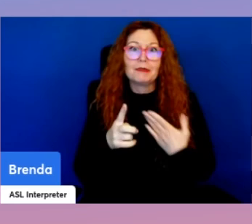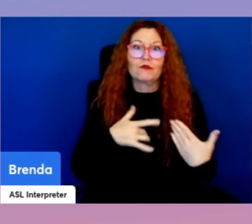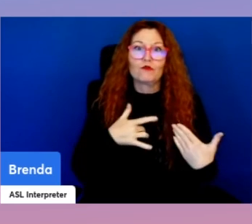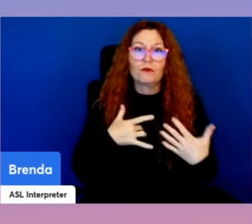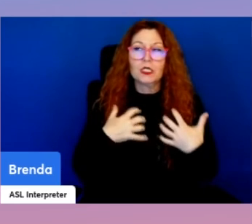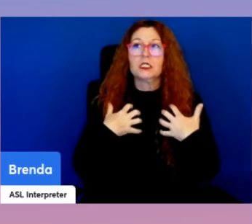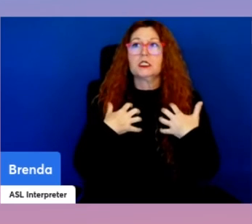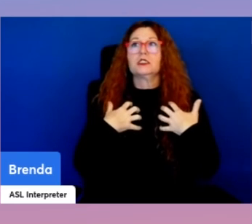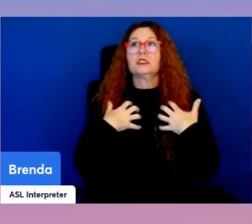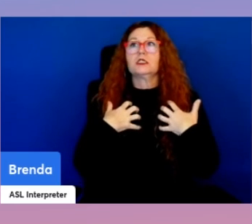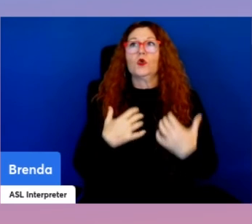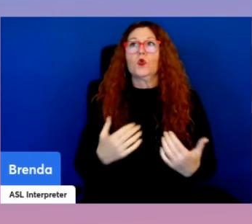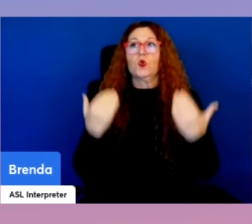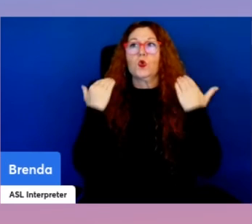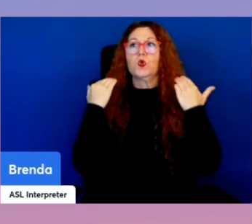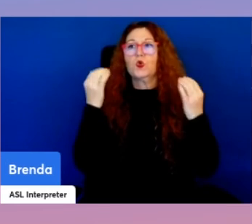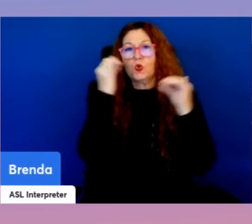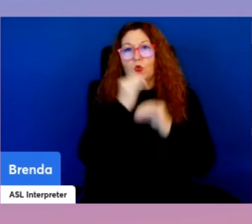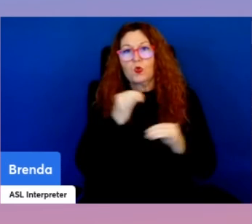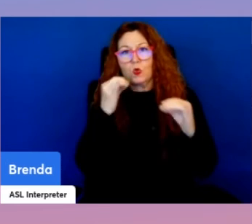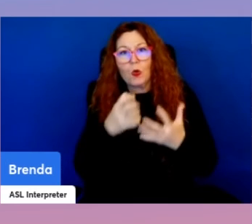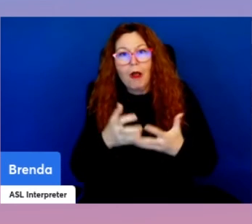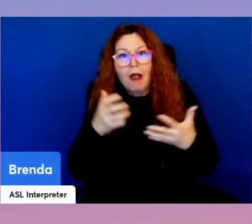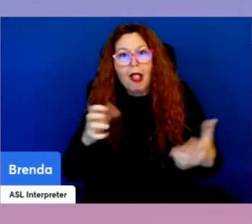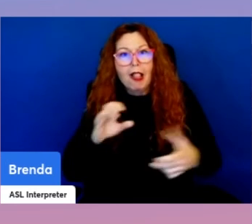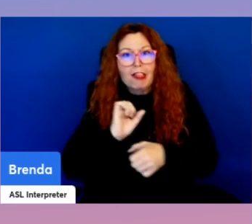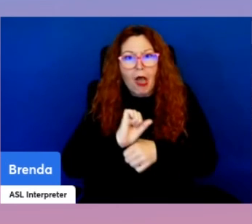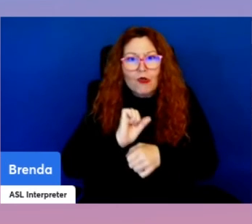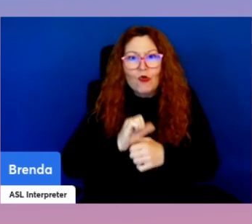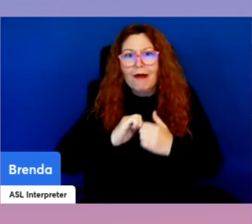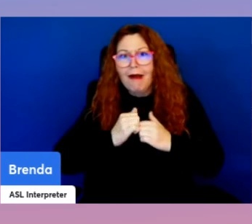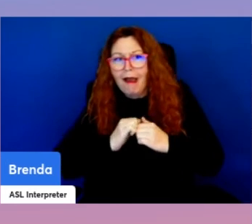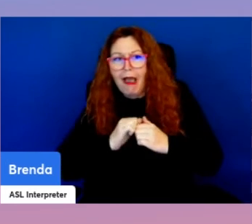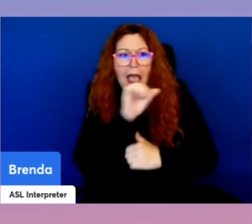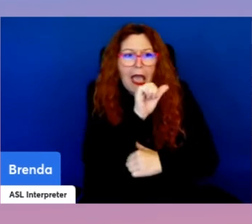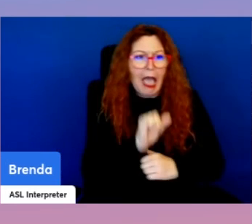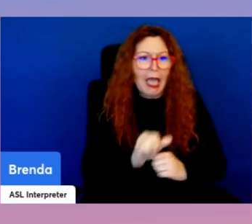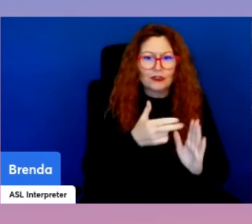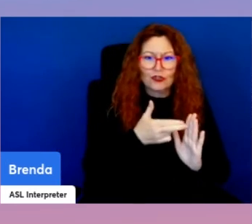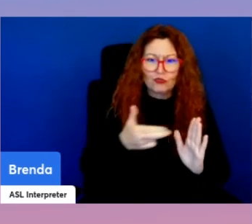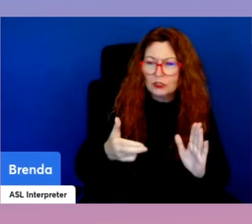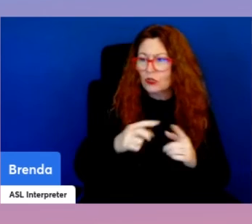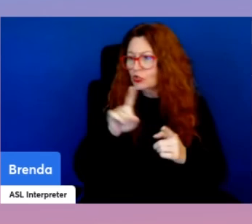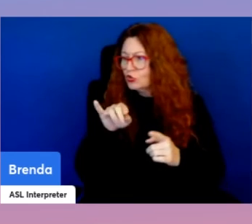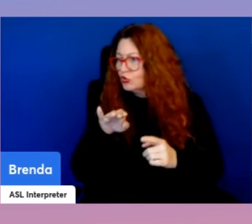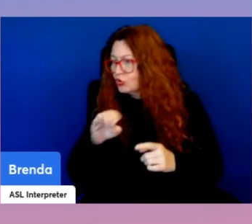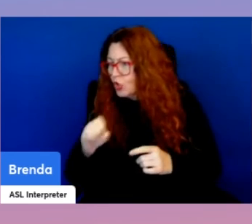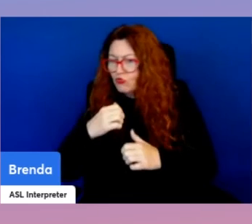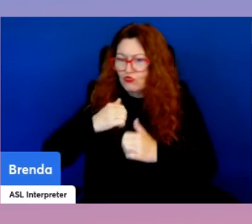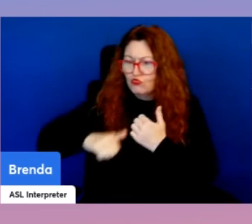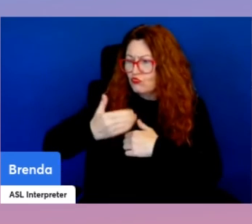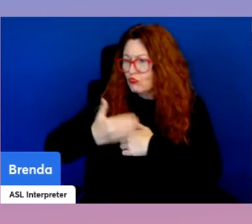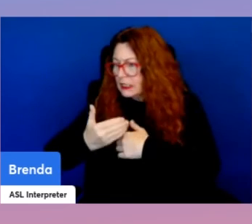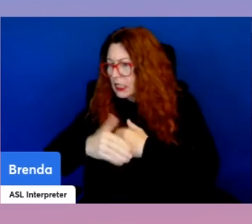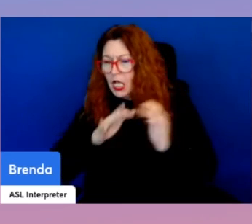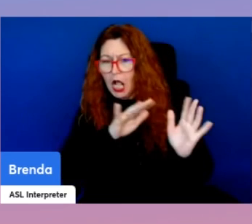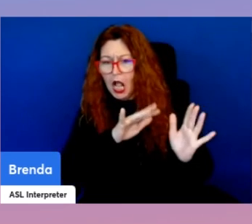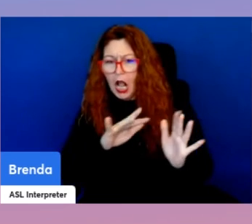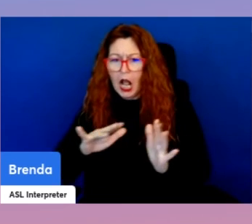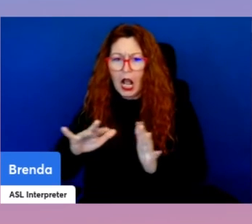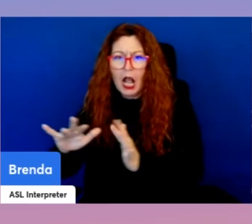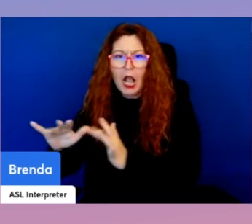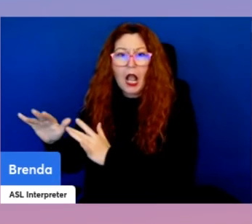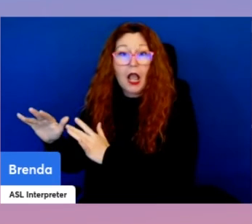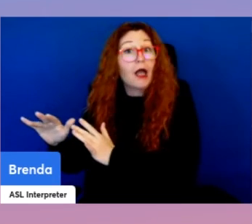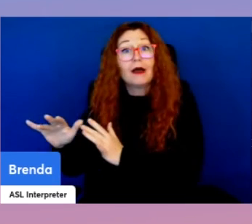out, whether you've configured all these Azure resources or Azure services in a zone resilient way. That's why we have this thing called Azure